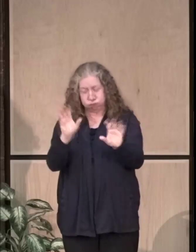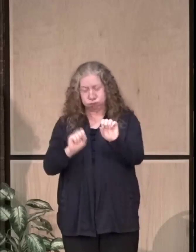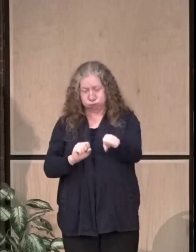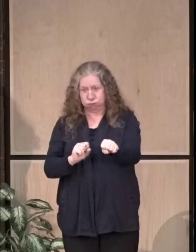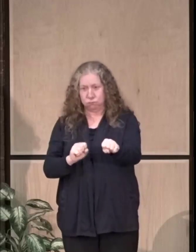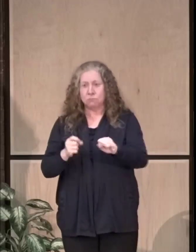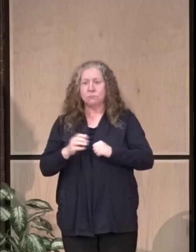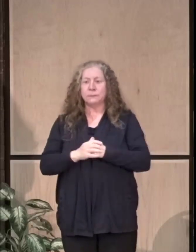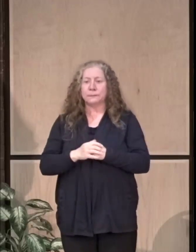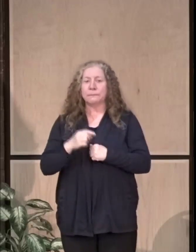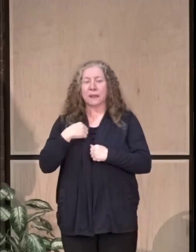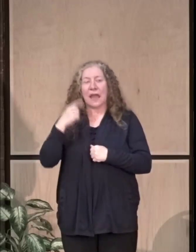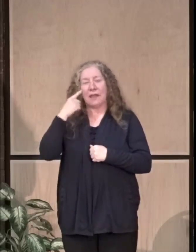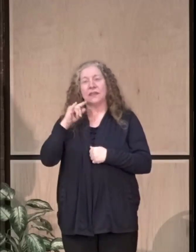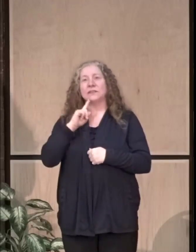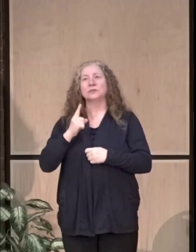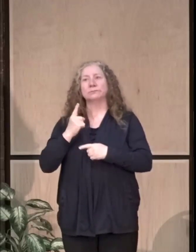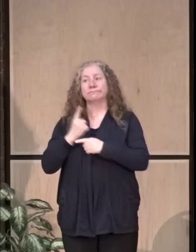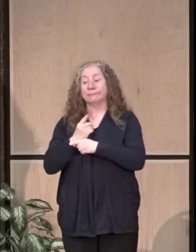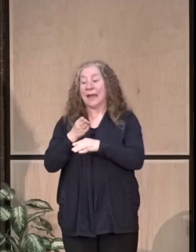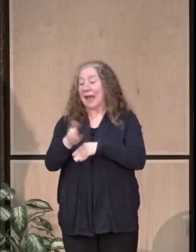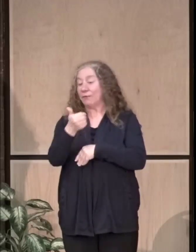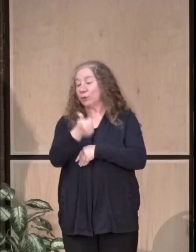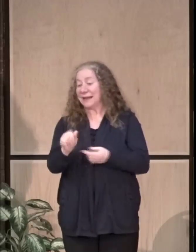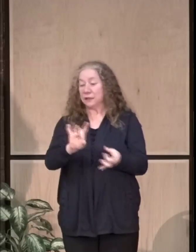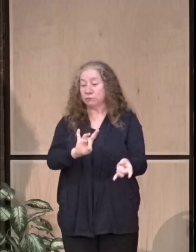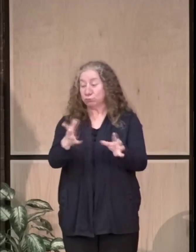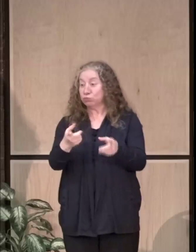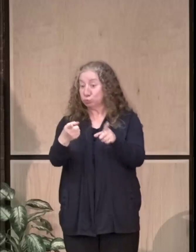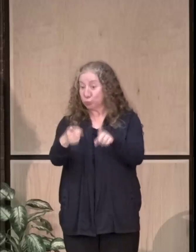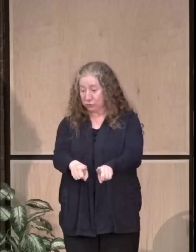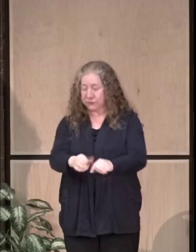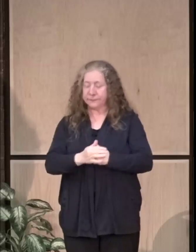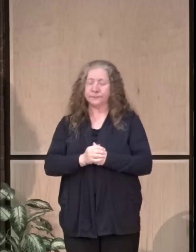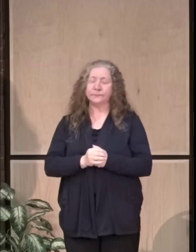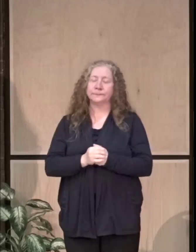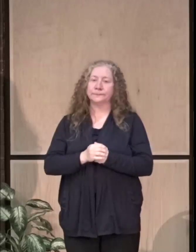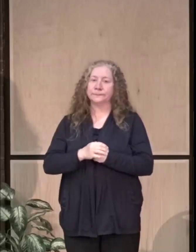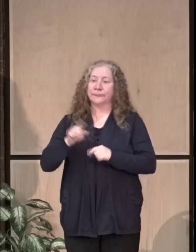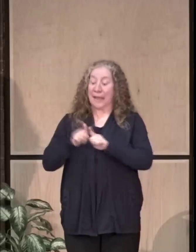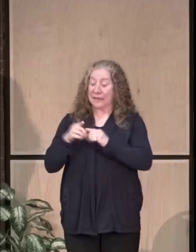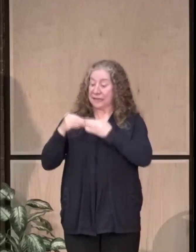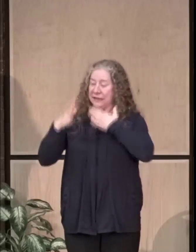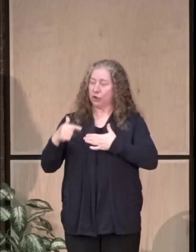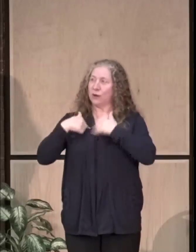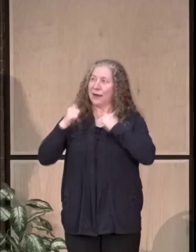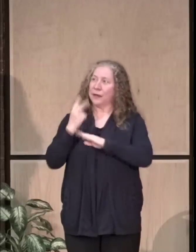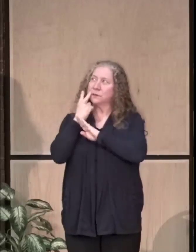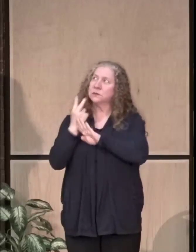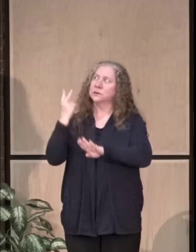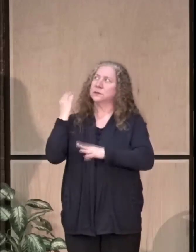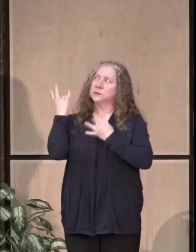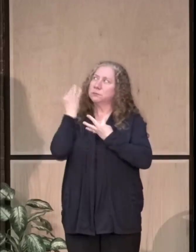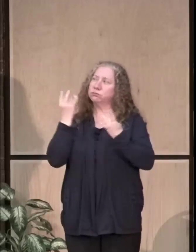I would think it's reasonable that after a tragedy, you, as a leader, you think back over,